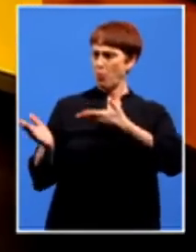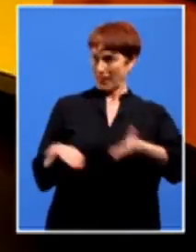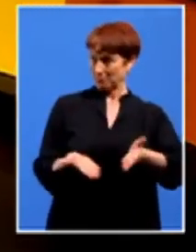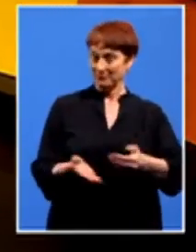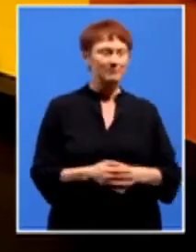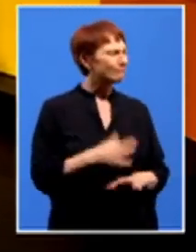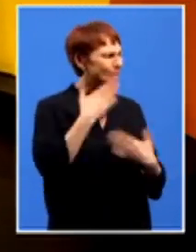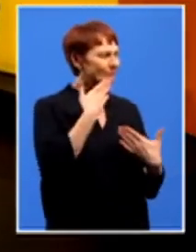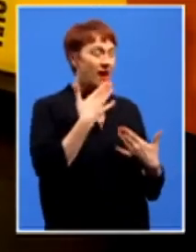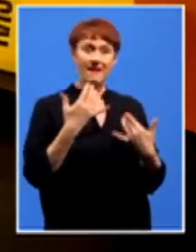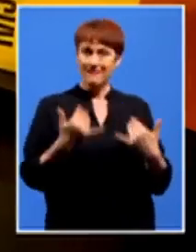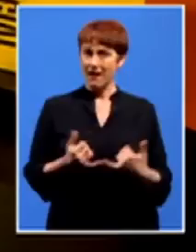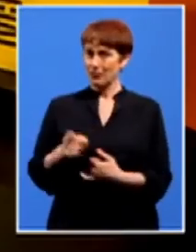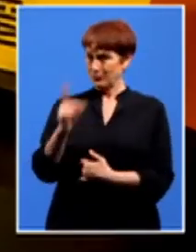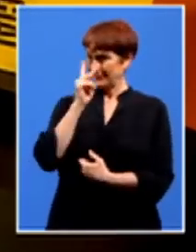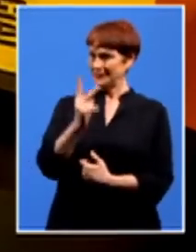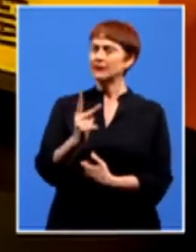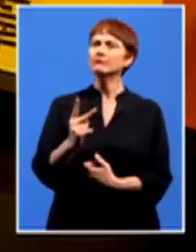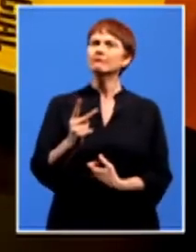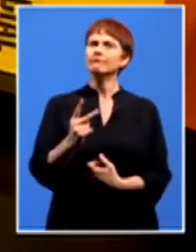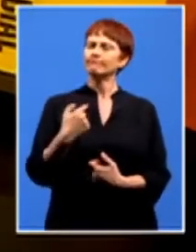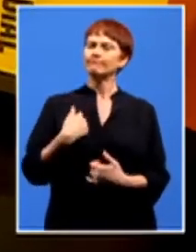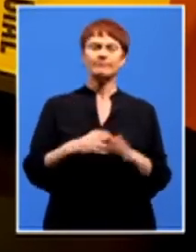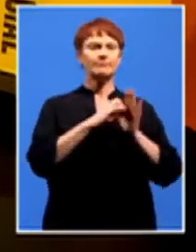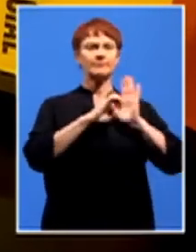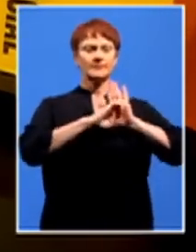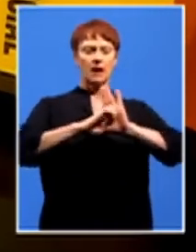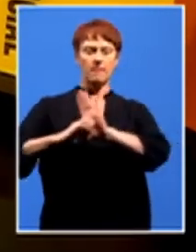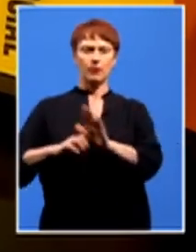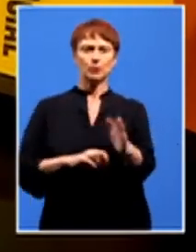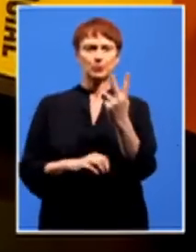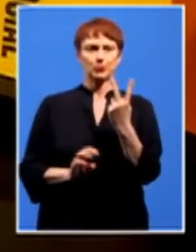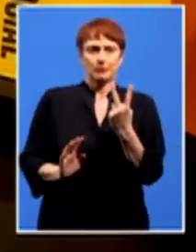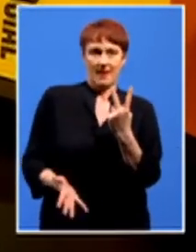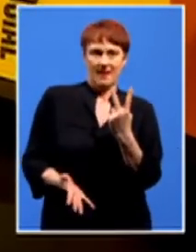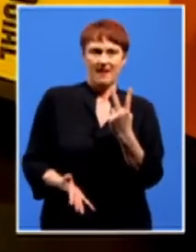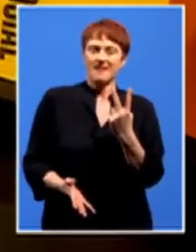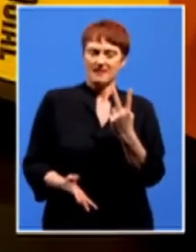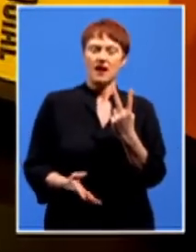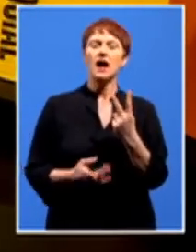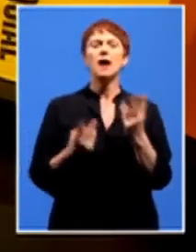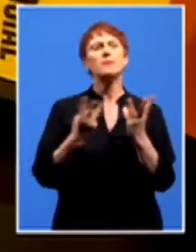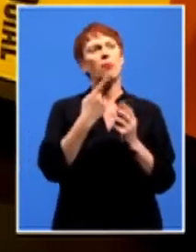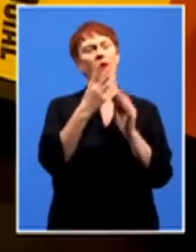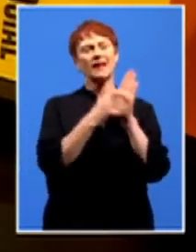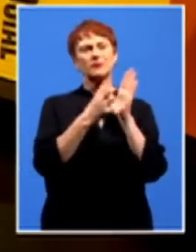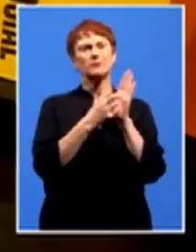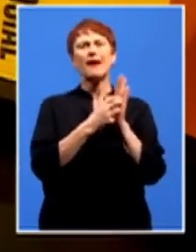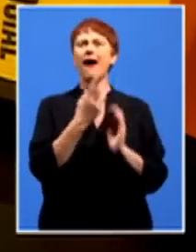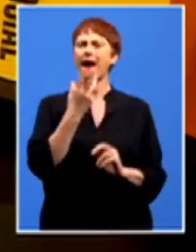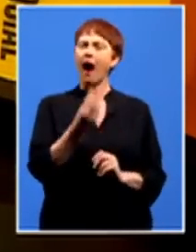two examples that show how advertisers can maybe get it right and perhaps at times push the